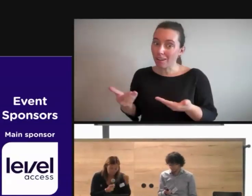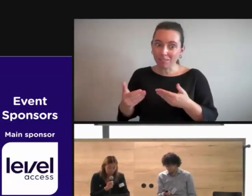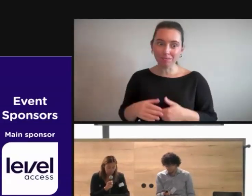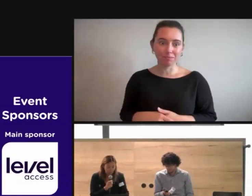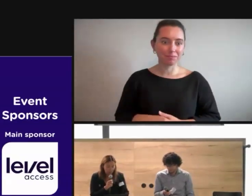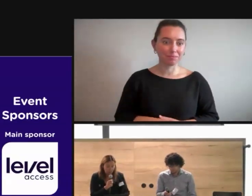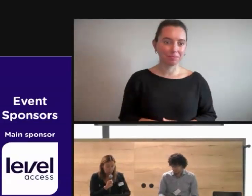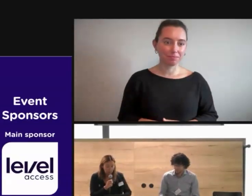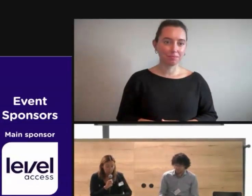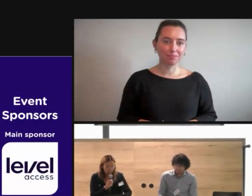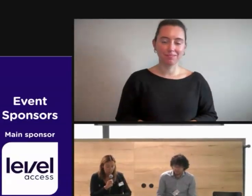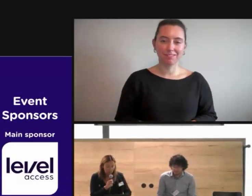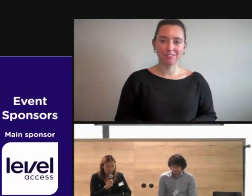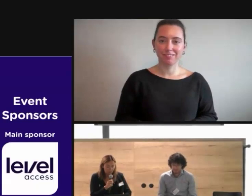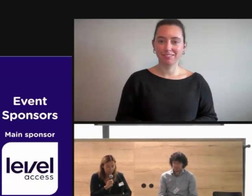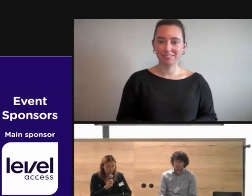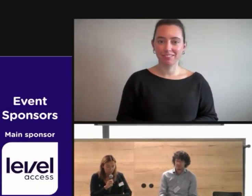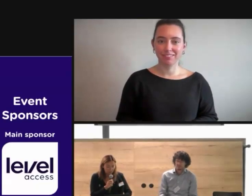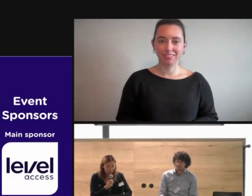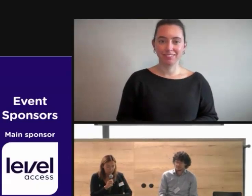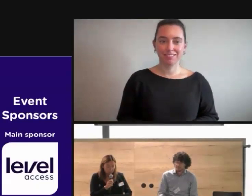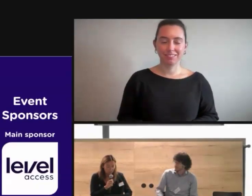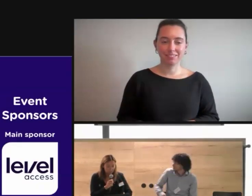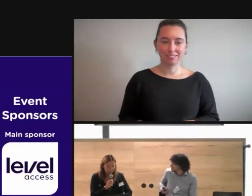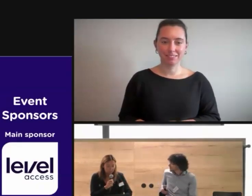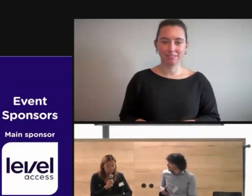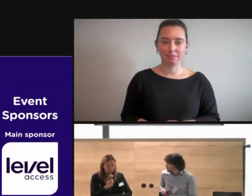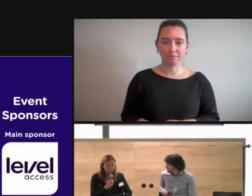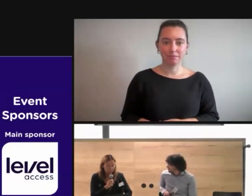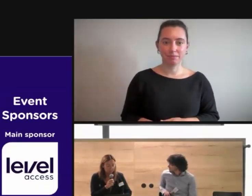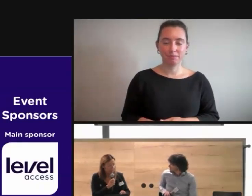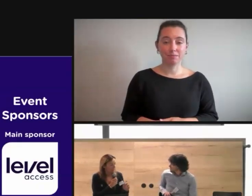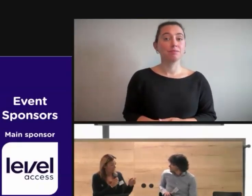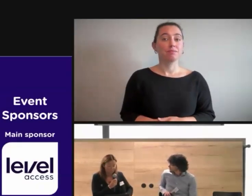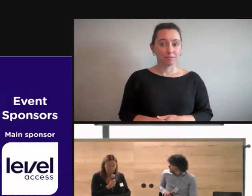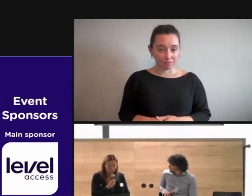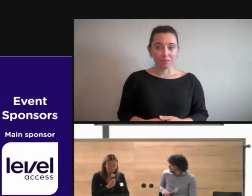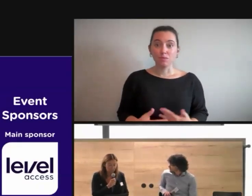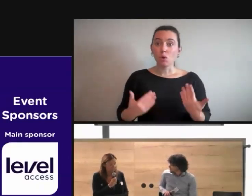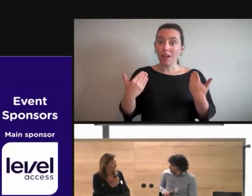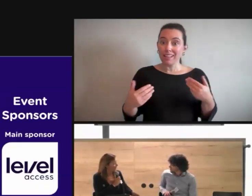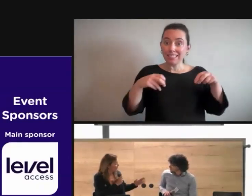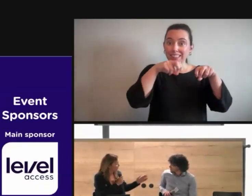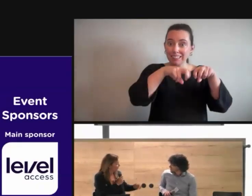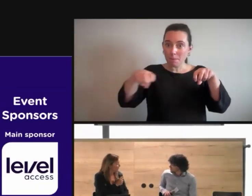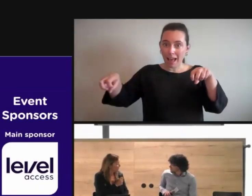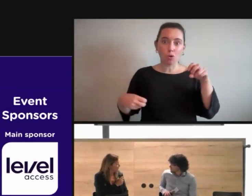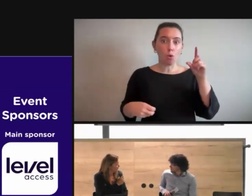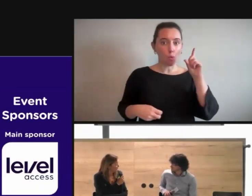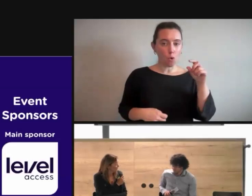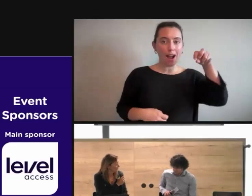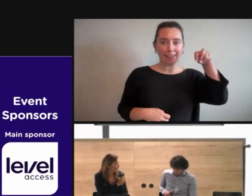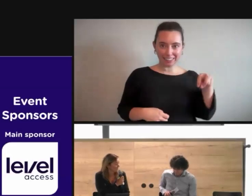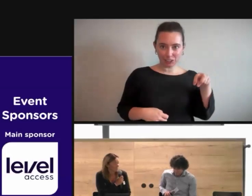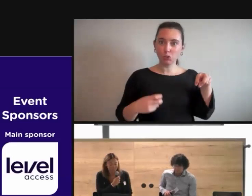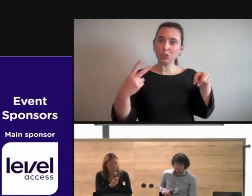Yeah. So we are going to talk about testing our mobile apps, and I have only one person here, and that's correct. So I'm just trying